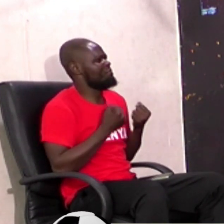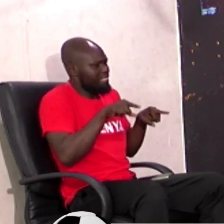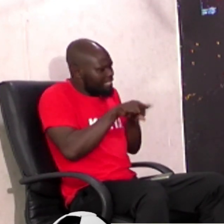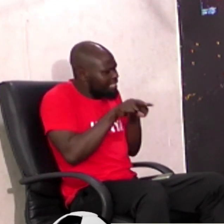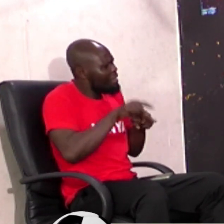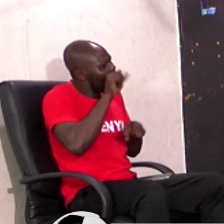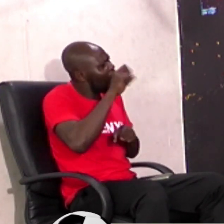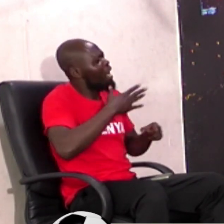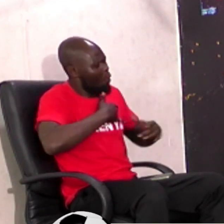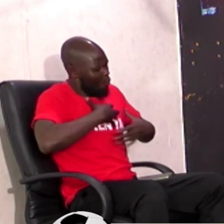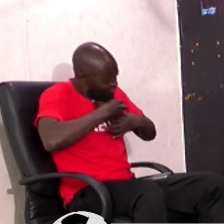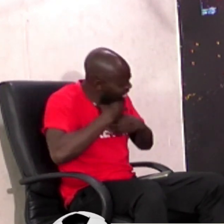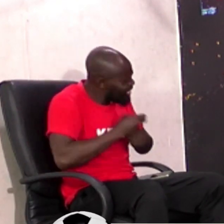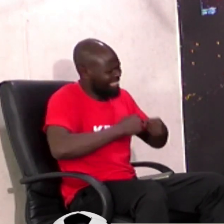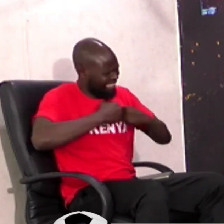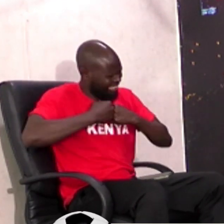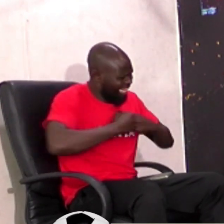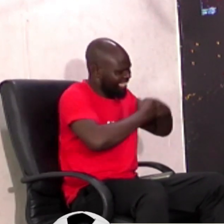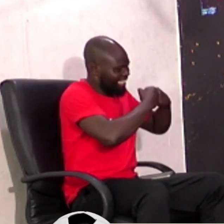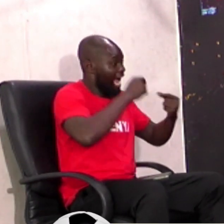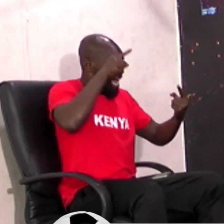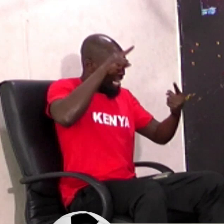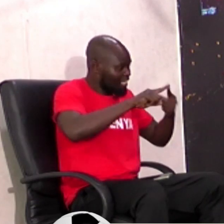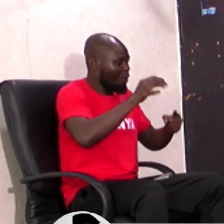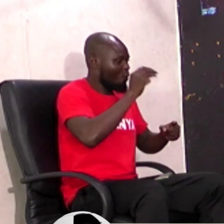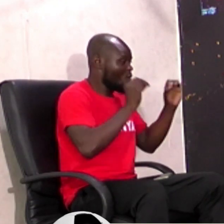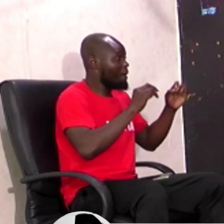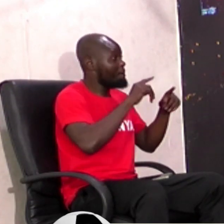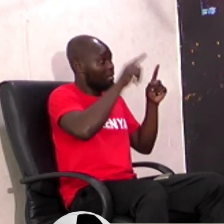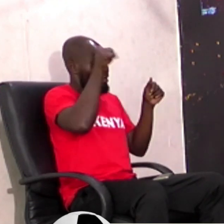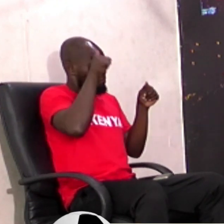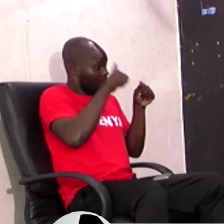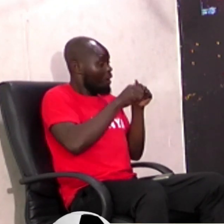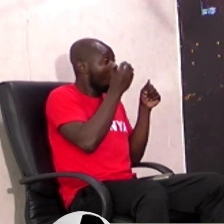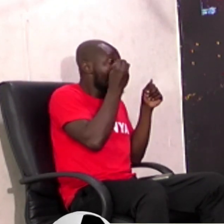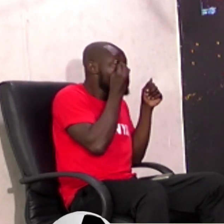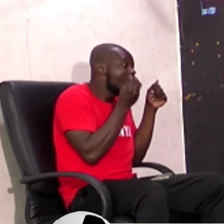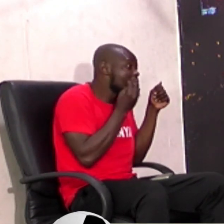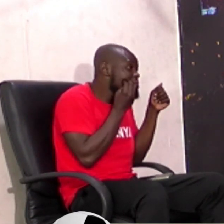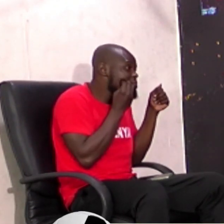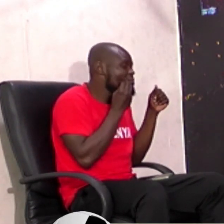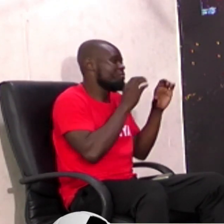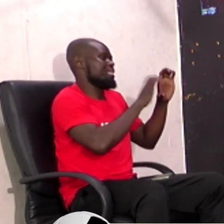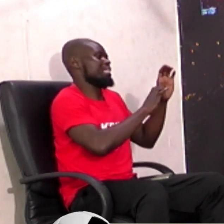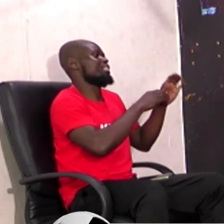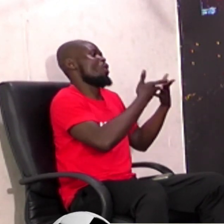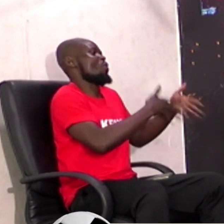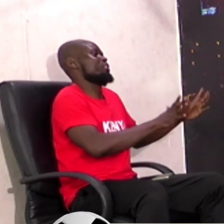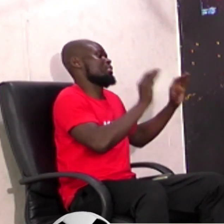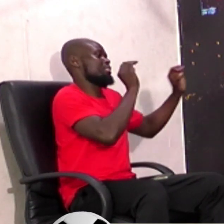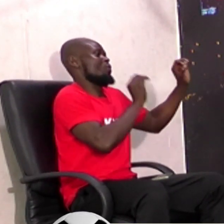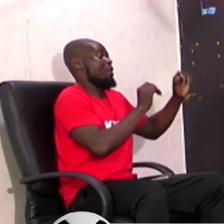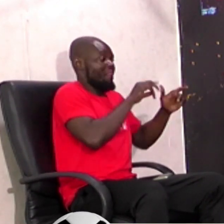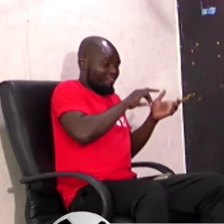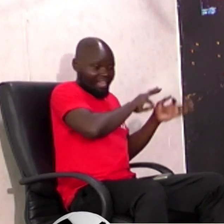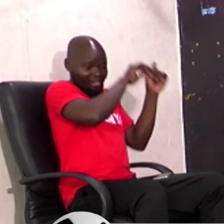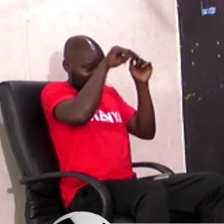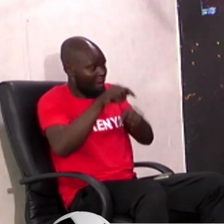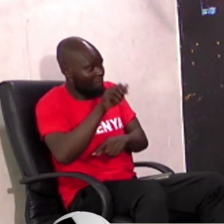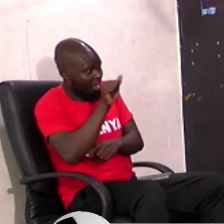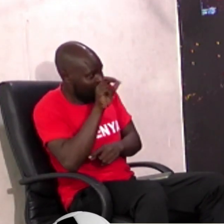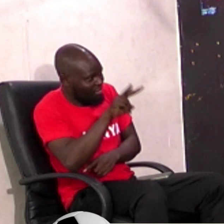But for Aston Villa, when it comes to their positioning, they're okay. And also, I'll repeat, the confidence is just on another